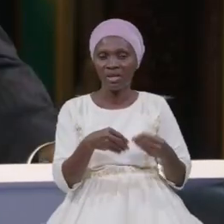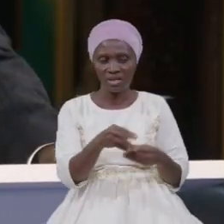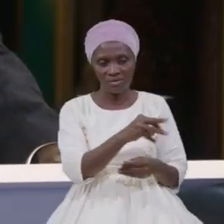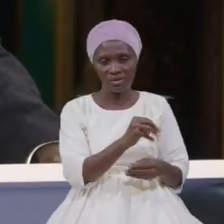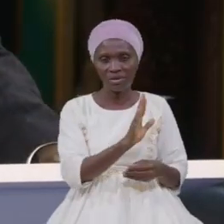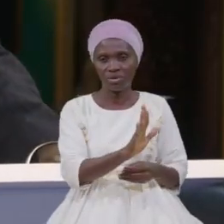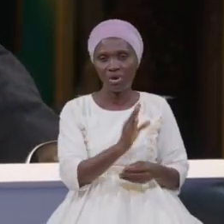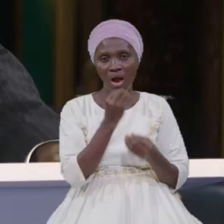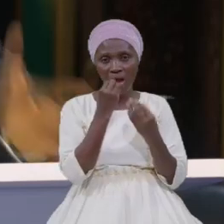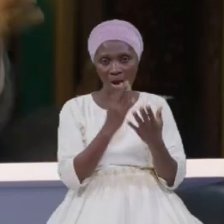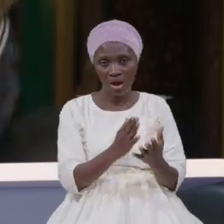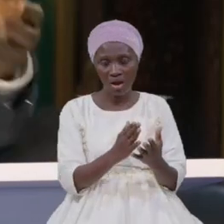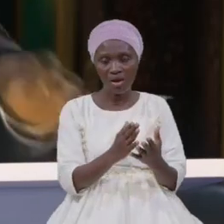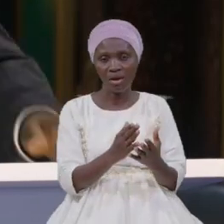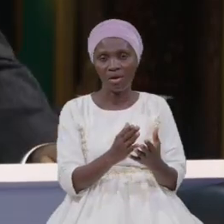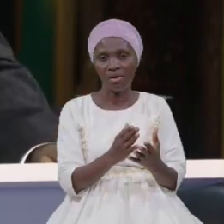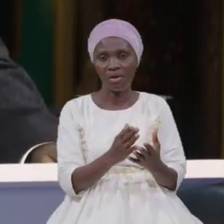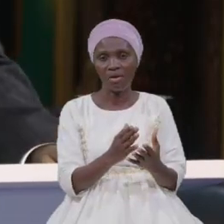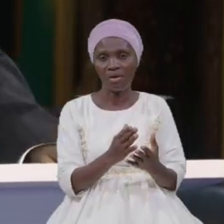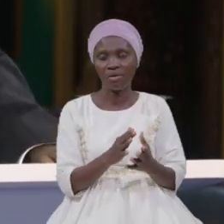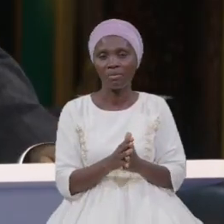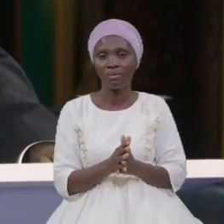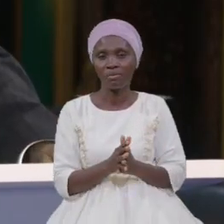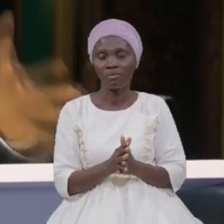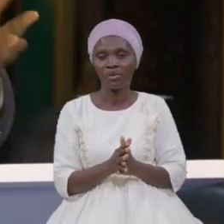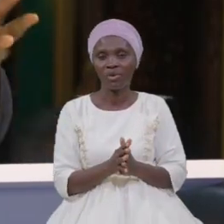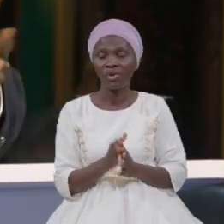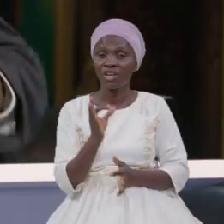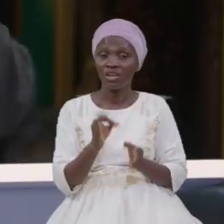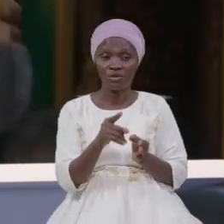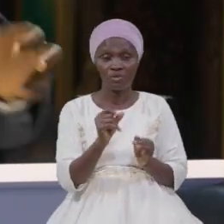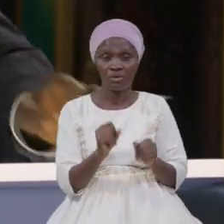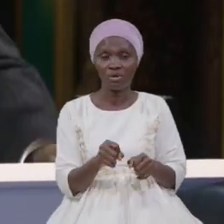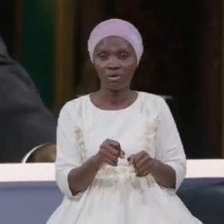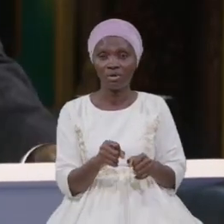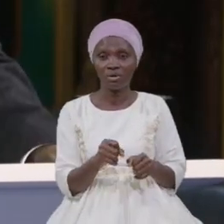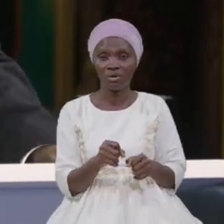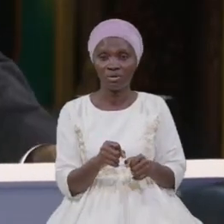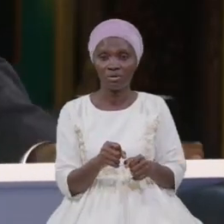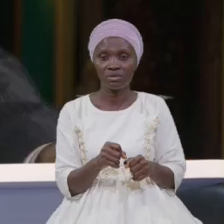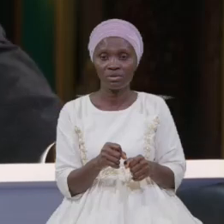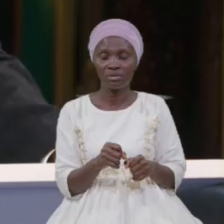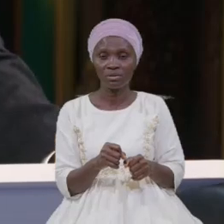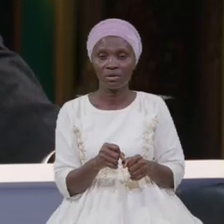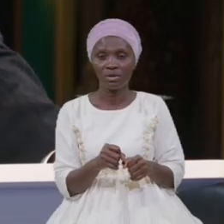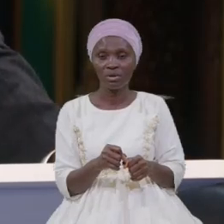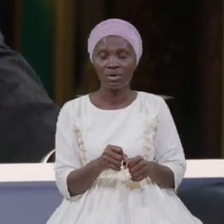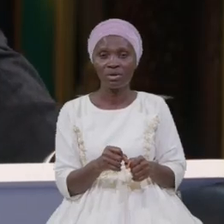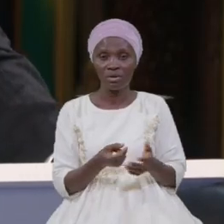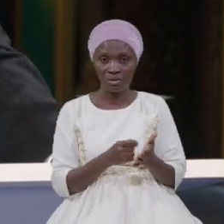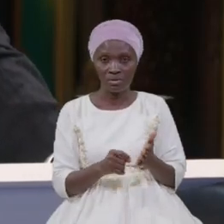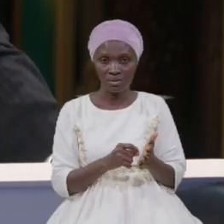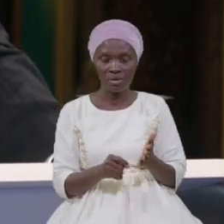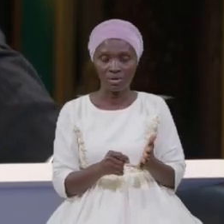details. For those of you who can write, please write and fill the form yourself and give